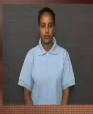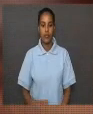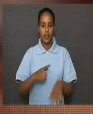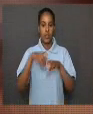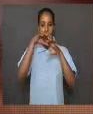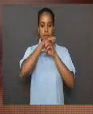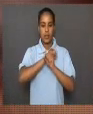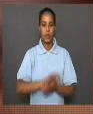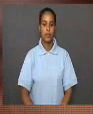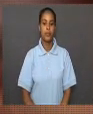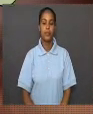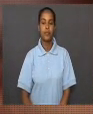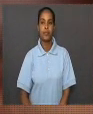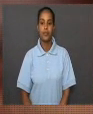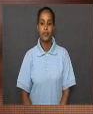Time's up!